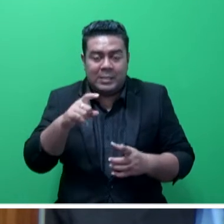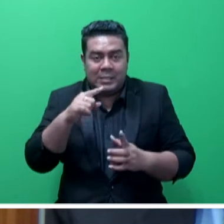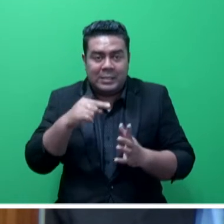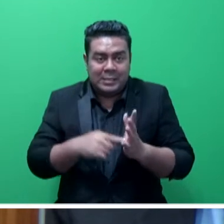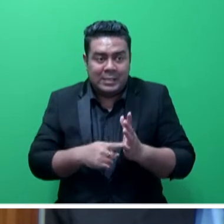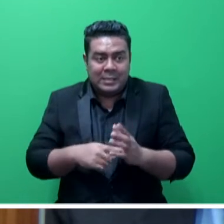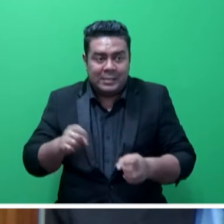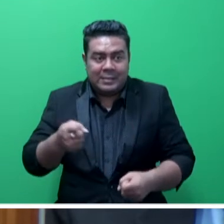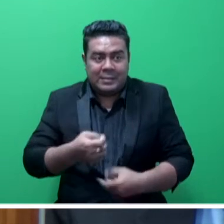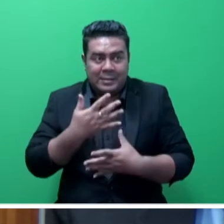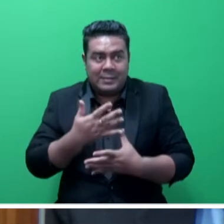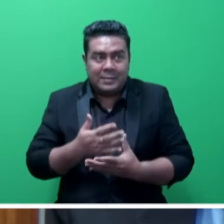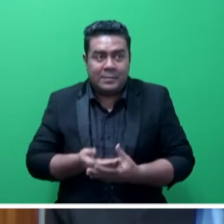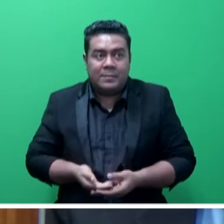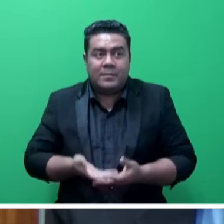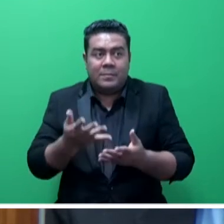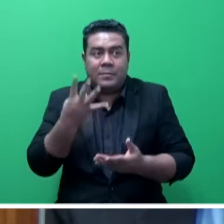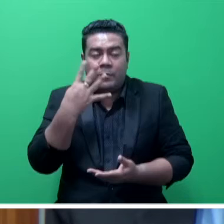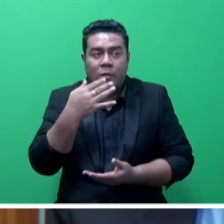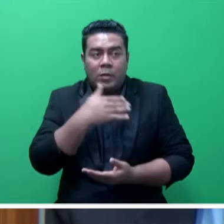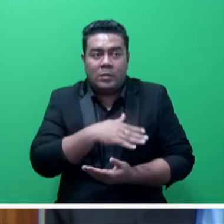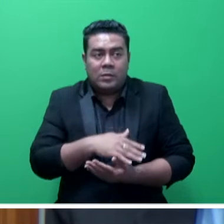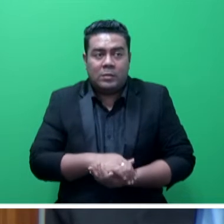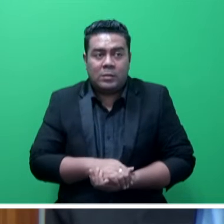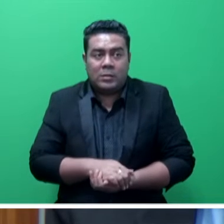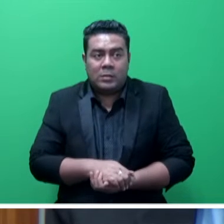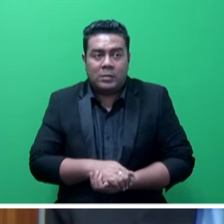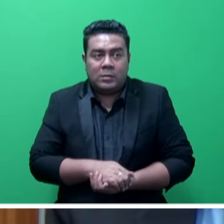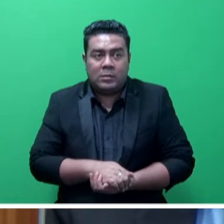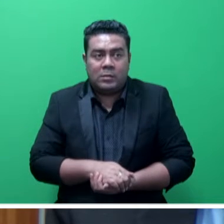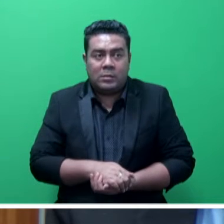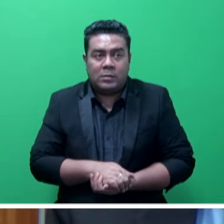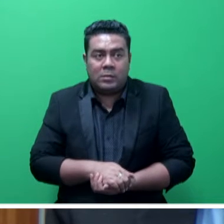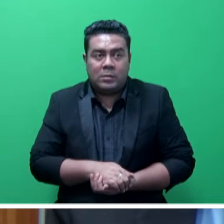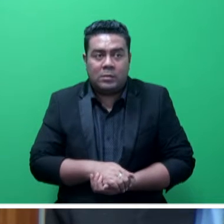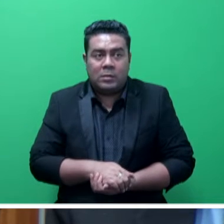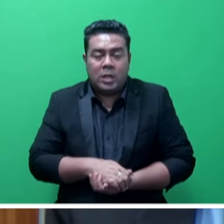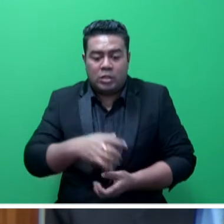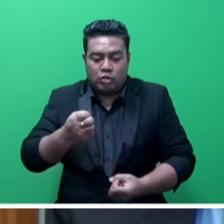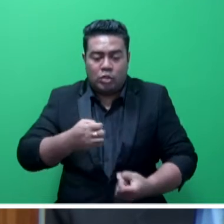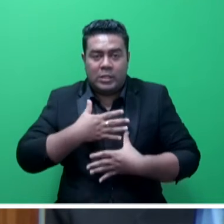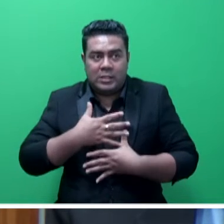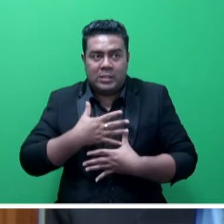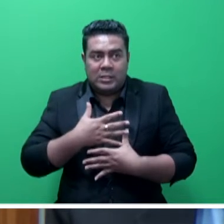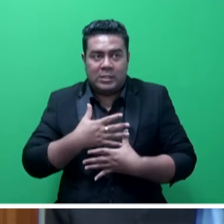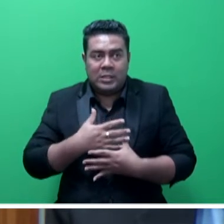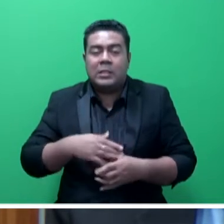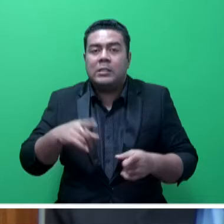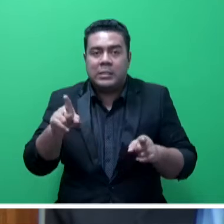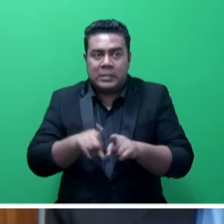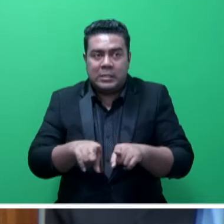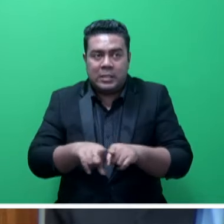Speaker, it's like giving up to 400 chest X-rays. If you do a chest X-ray CT scan, it's equivalent to